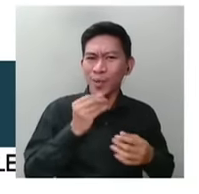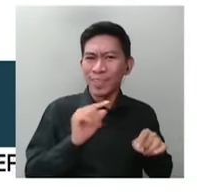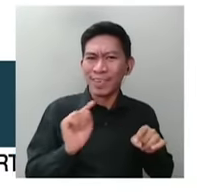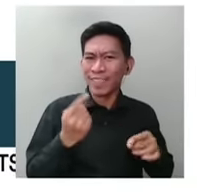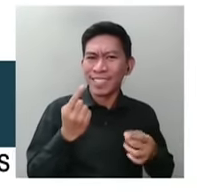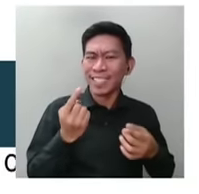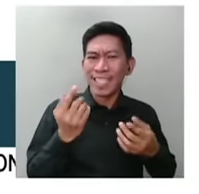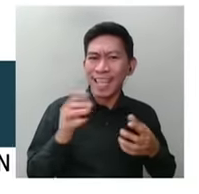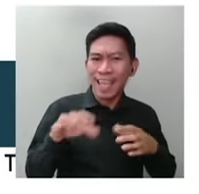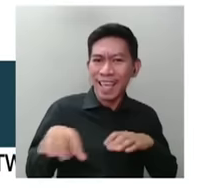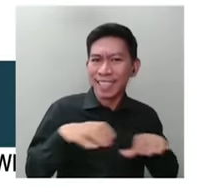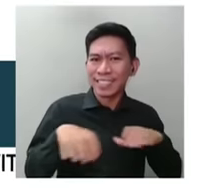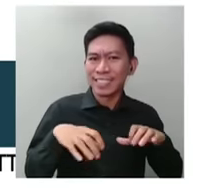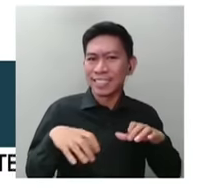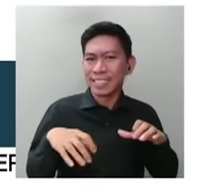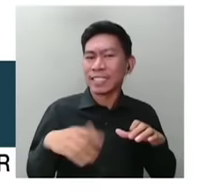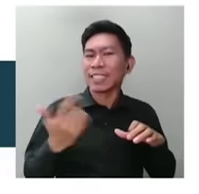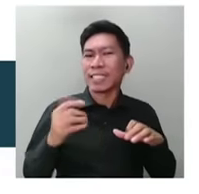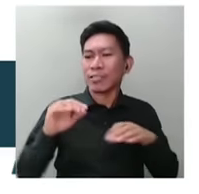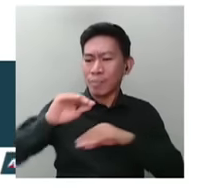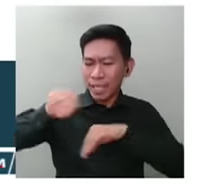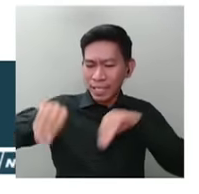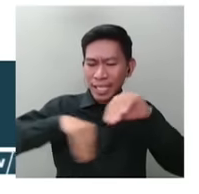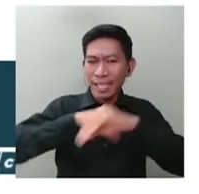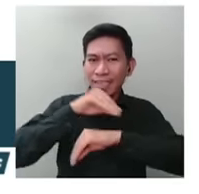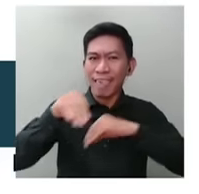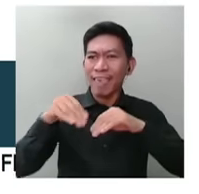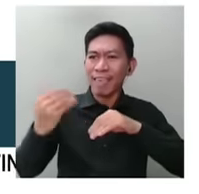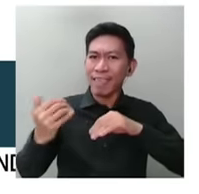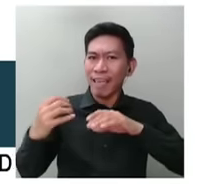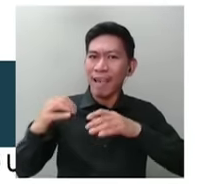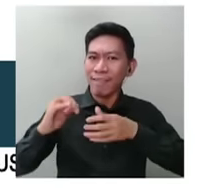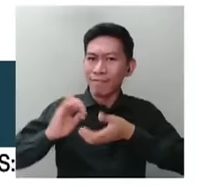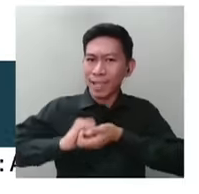of as well, these trading ties that they share with China.